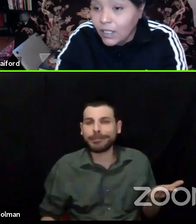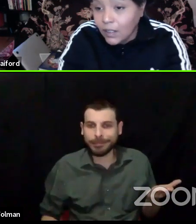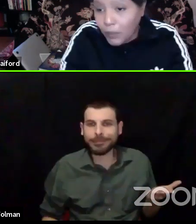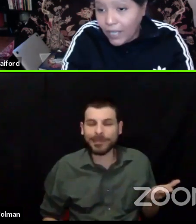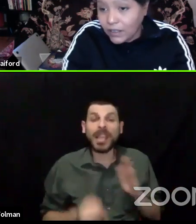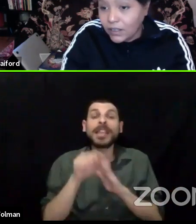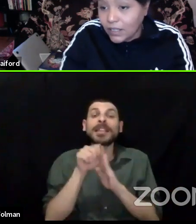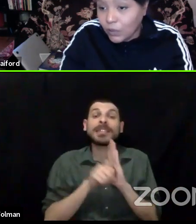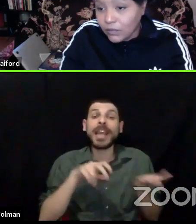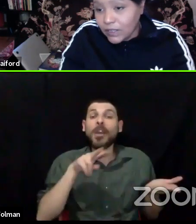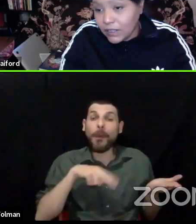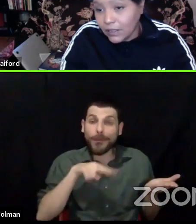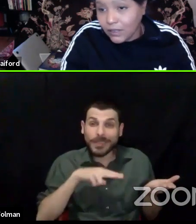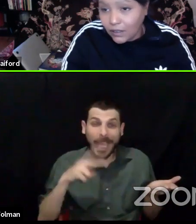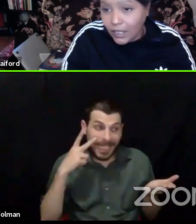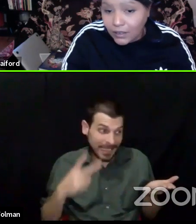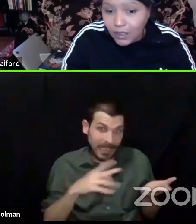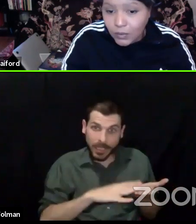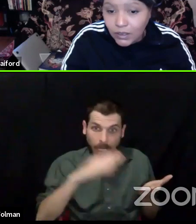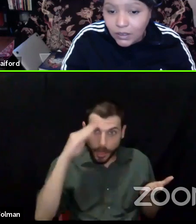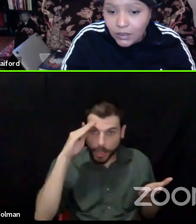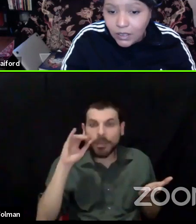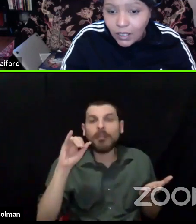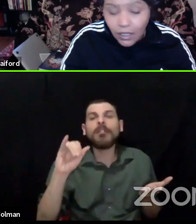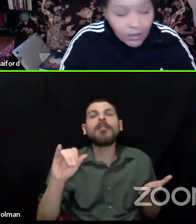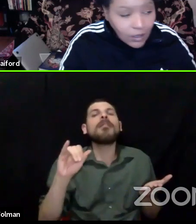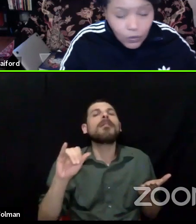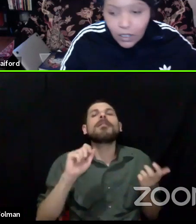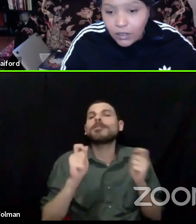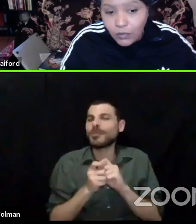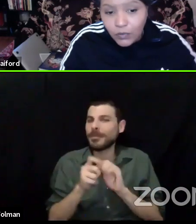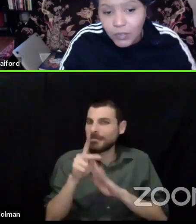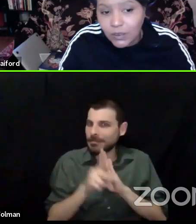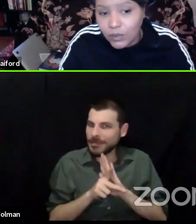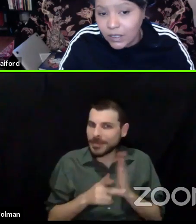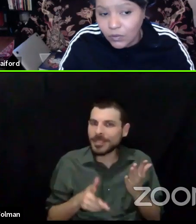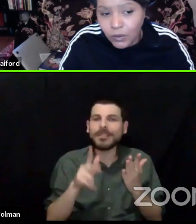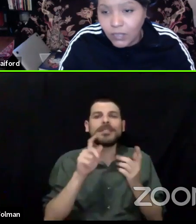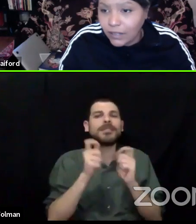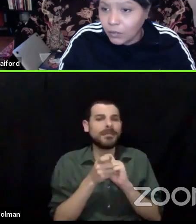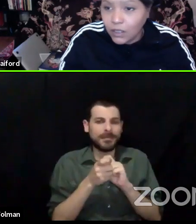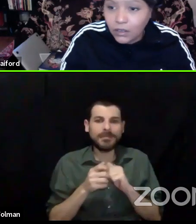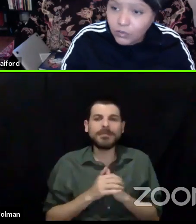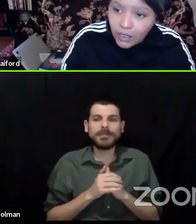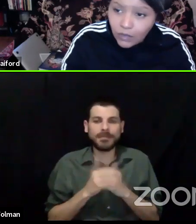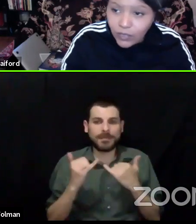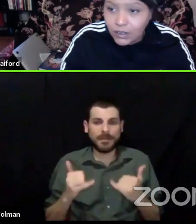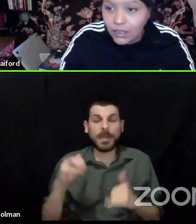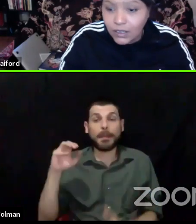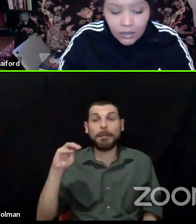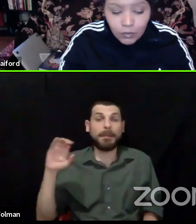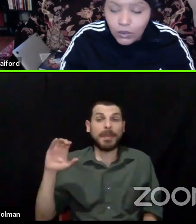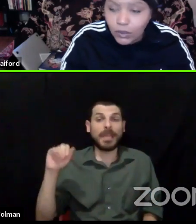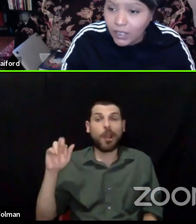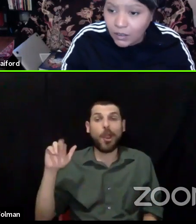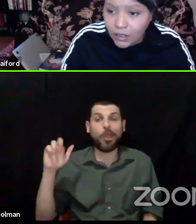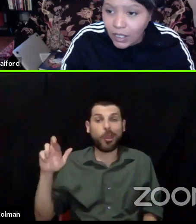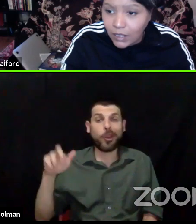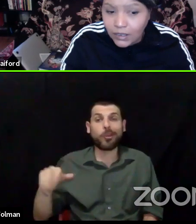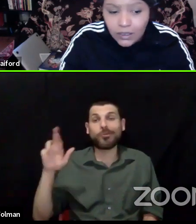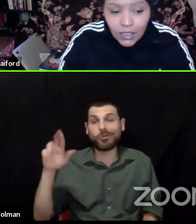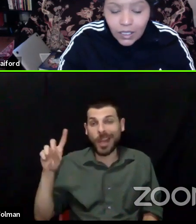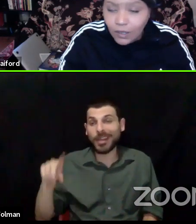us the packages that we've received in the last couple of years, along with all the information we're getting from like the MacArthur Red Foundation, Multnomah